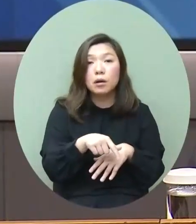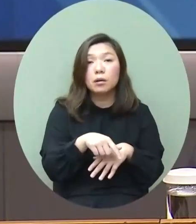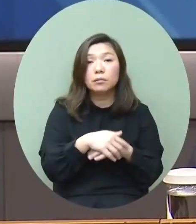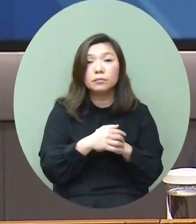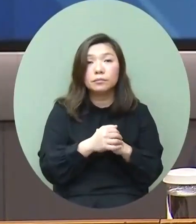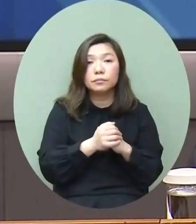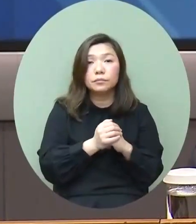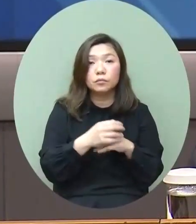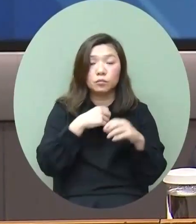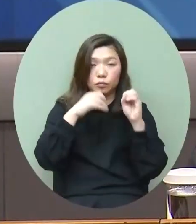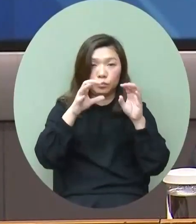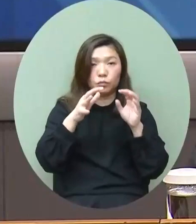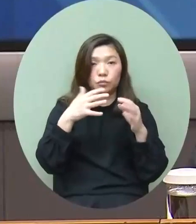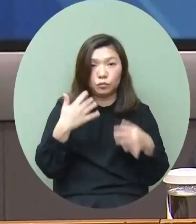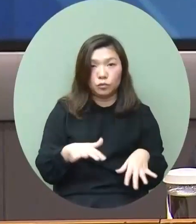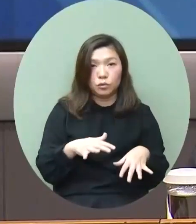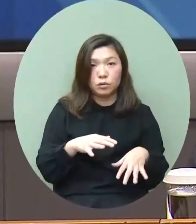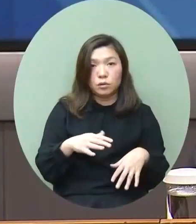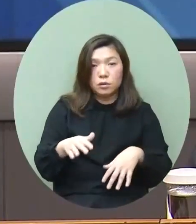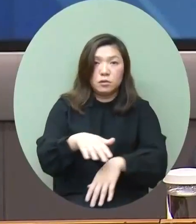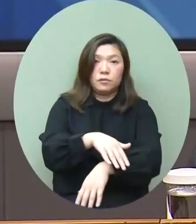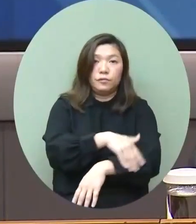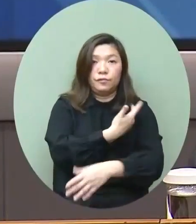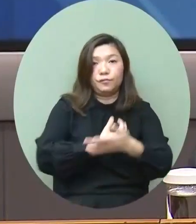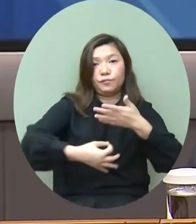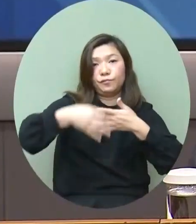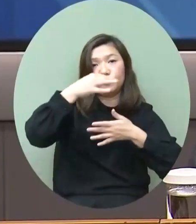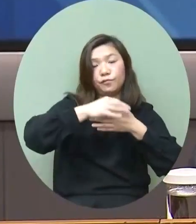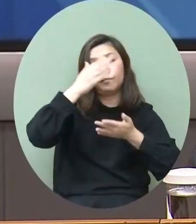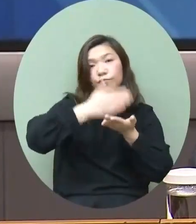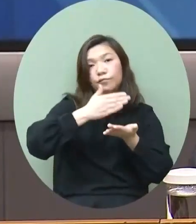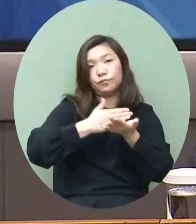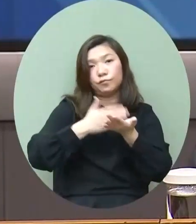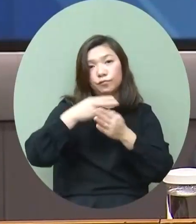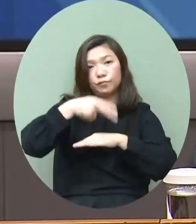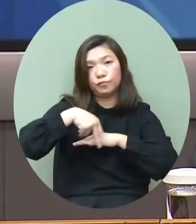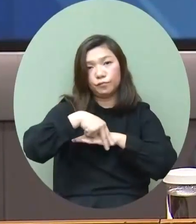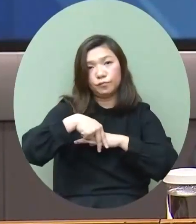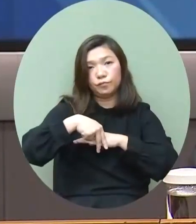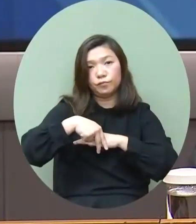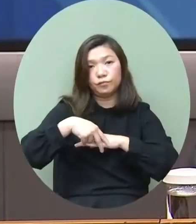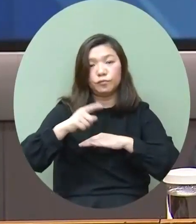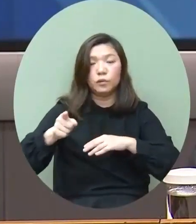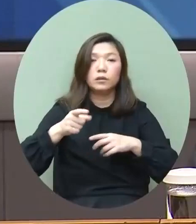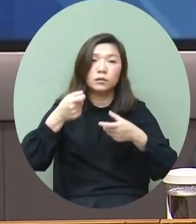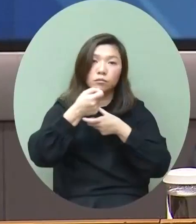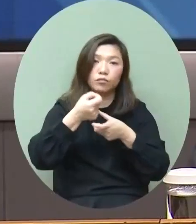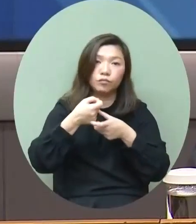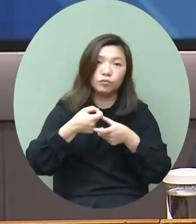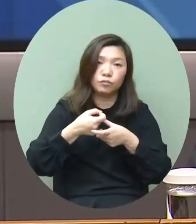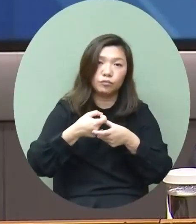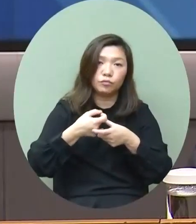as highlighted and based on our frequent interactions with the business and commercial sector they are very much welcomed and well received